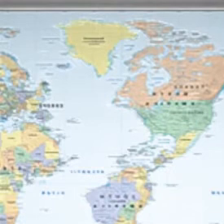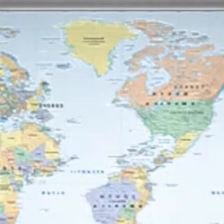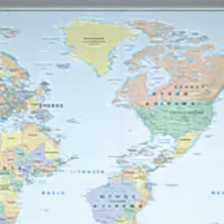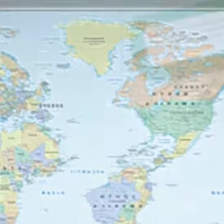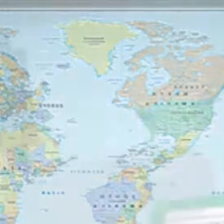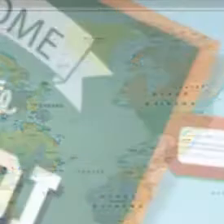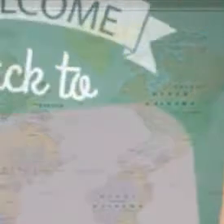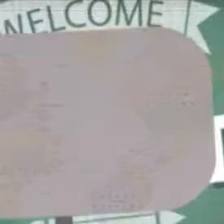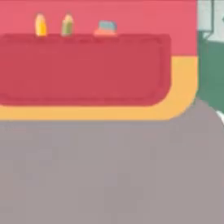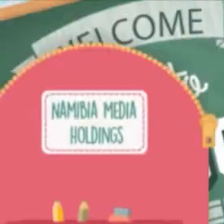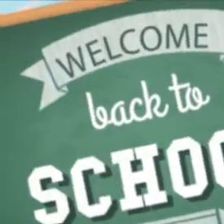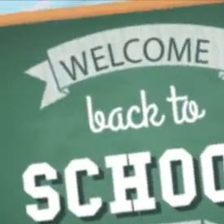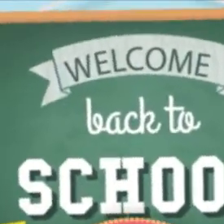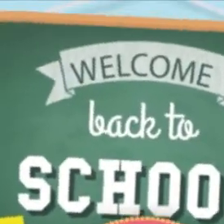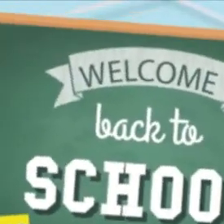us.